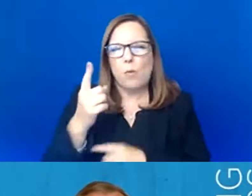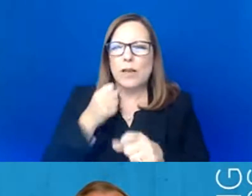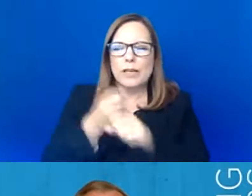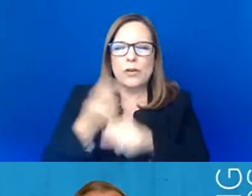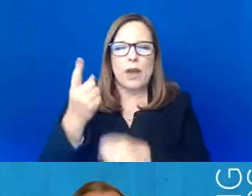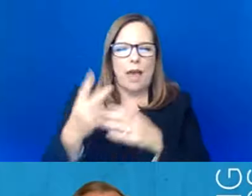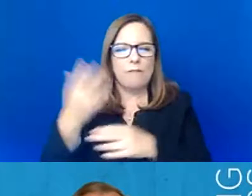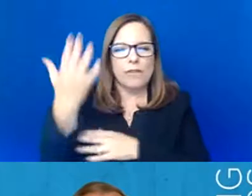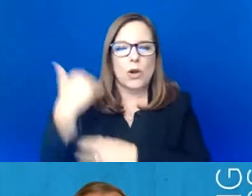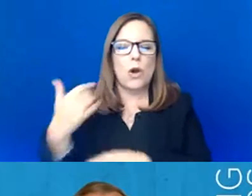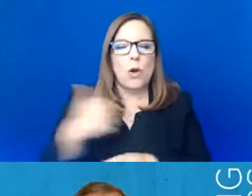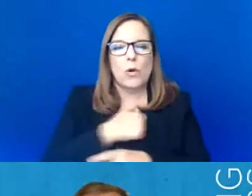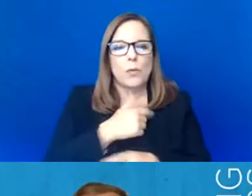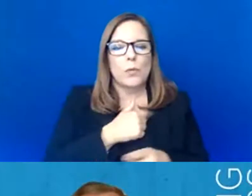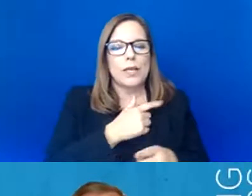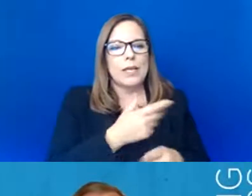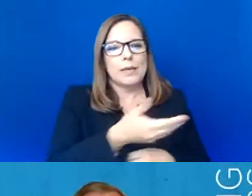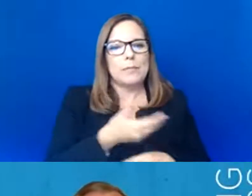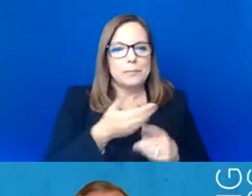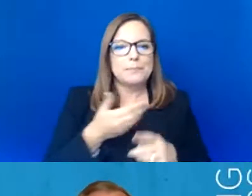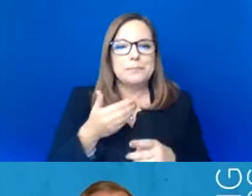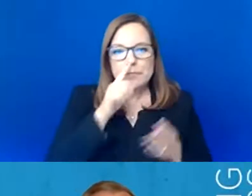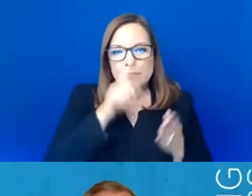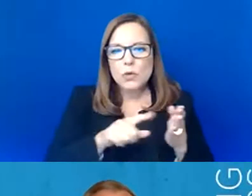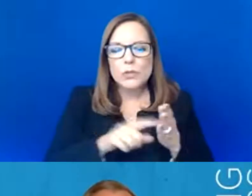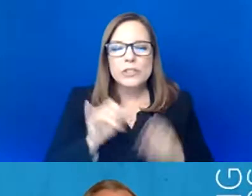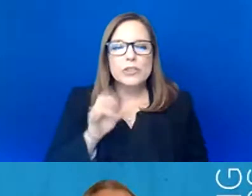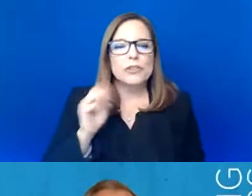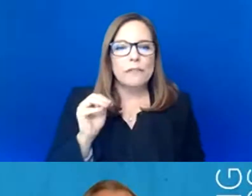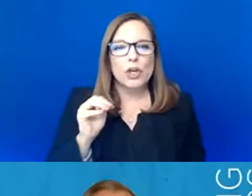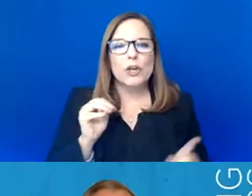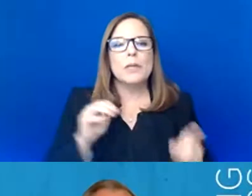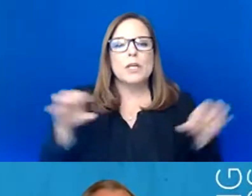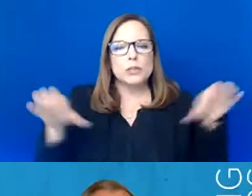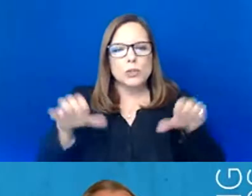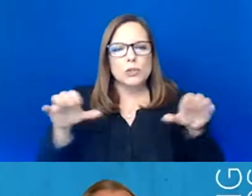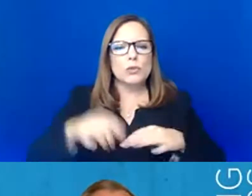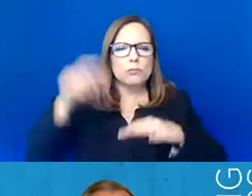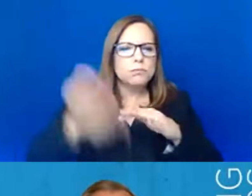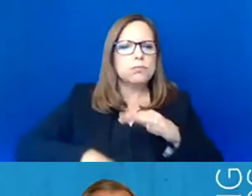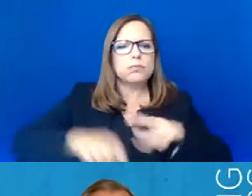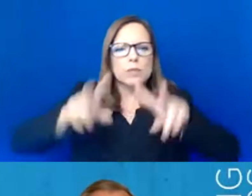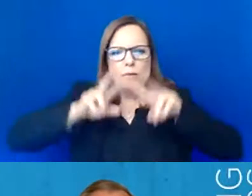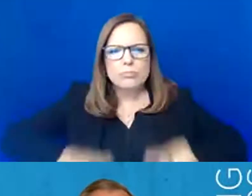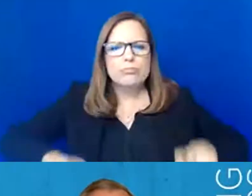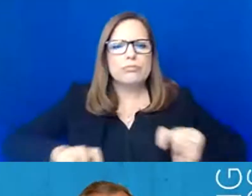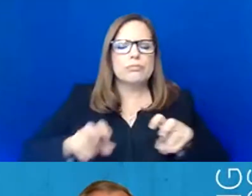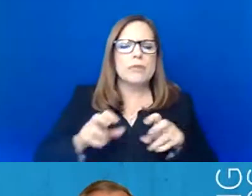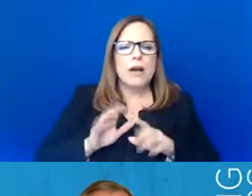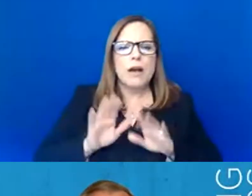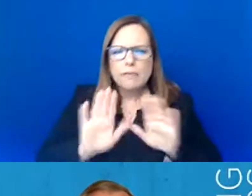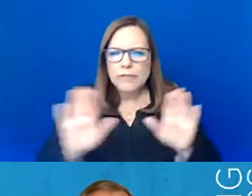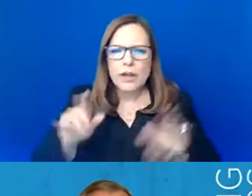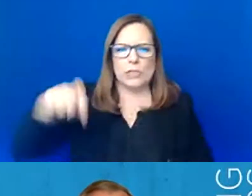a research firm by the name of Hardering Company to go out and do a comprehensive deep dive needs assessment in San